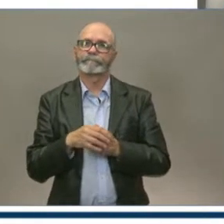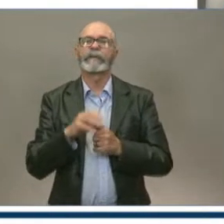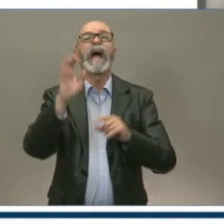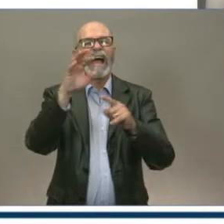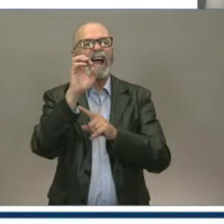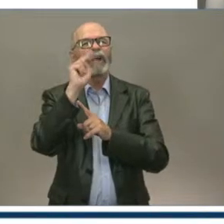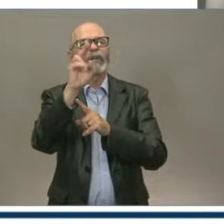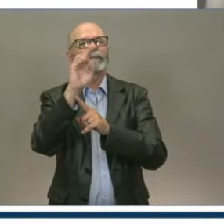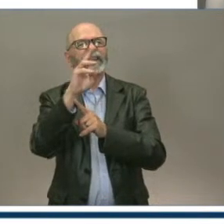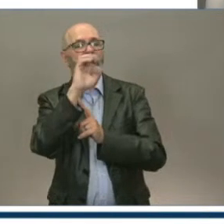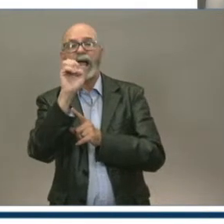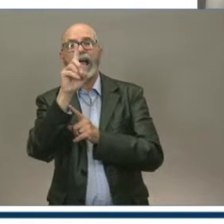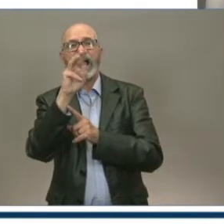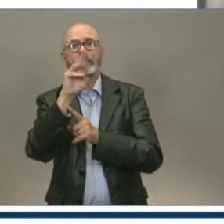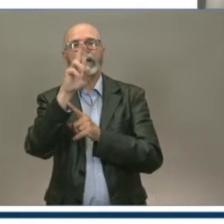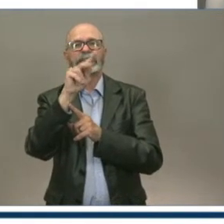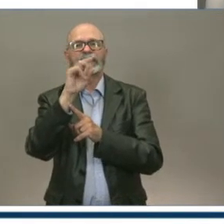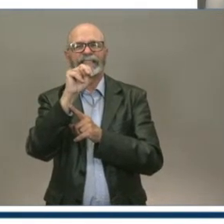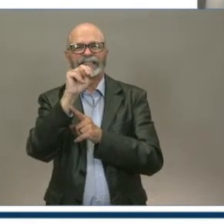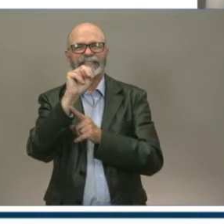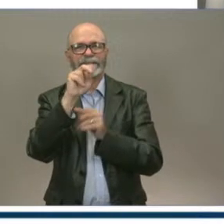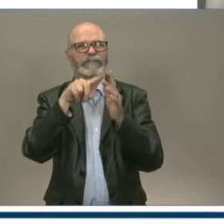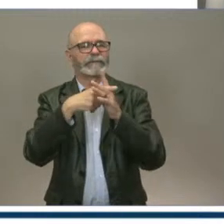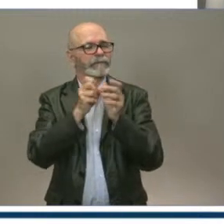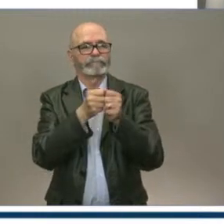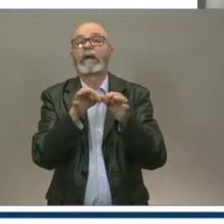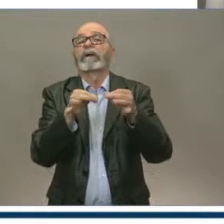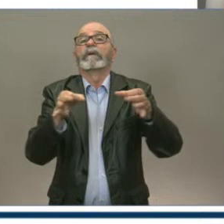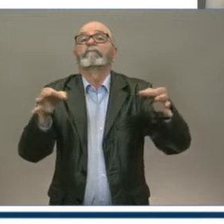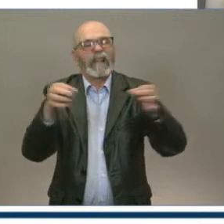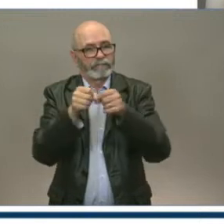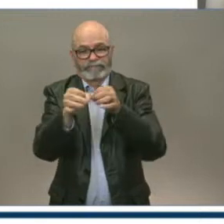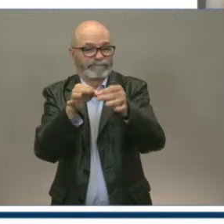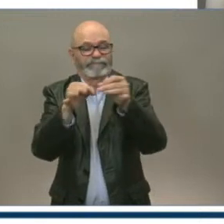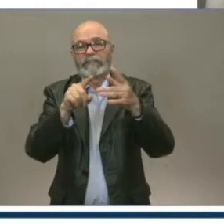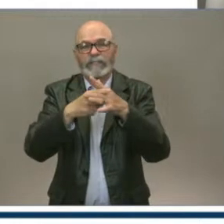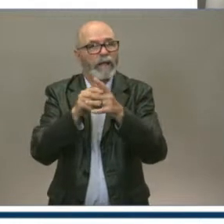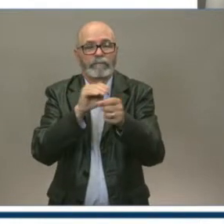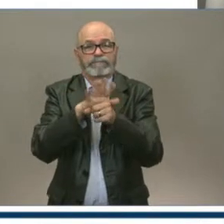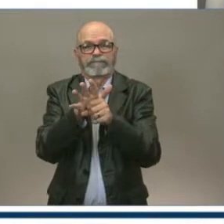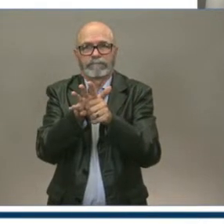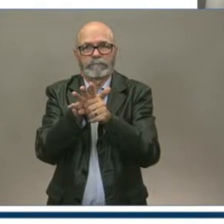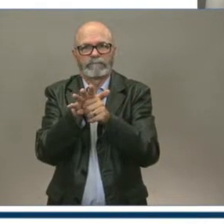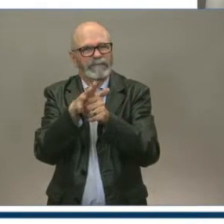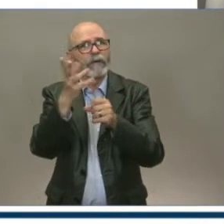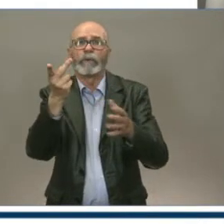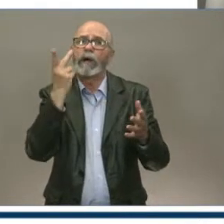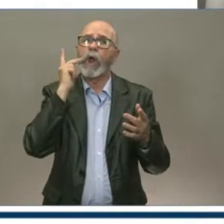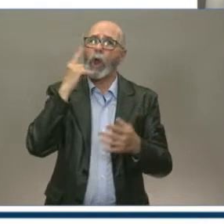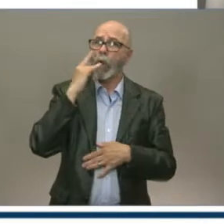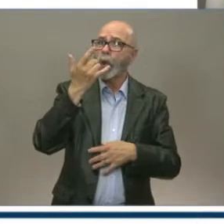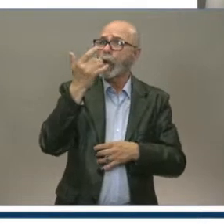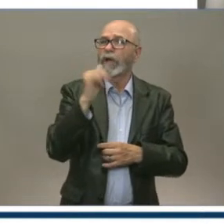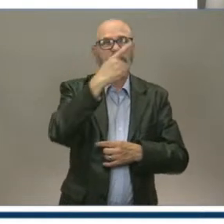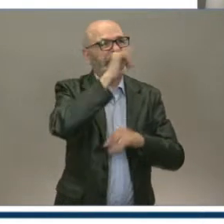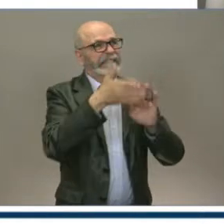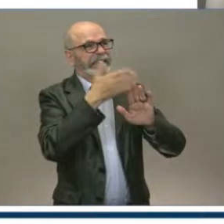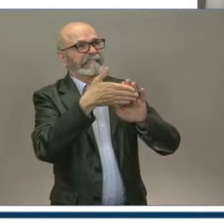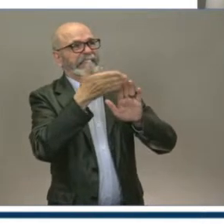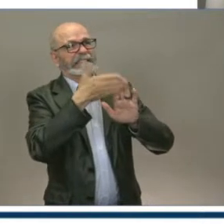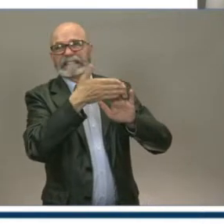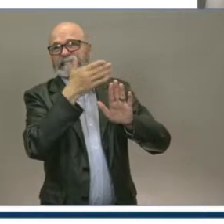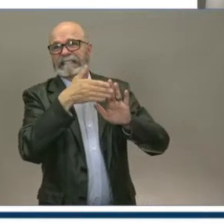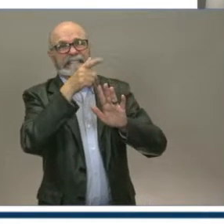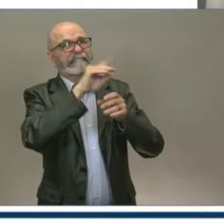to grow, is there a plan for what April 19th might look like if that outbreak is still a concern? Would there be an